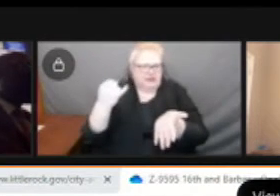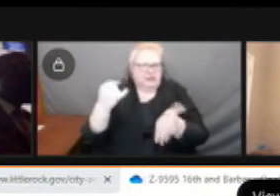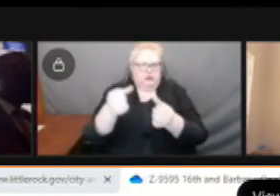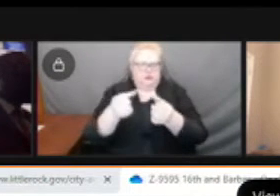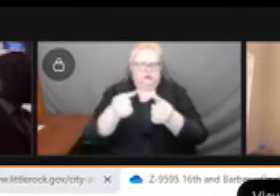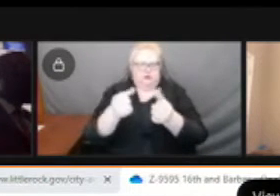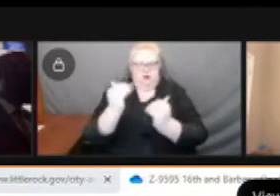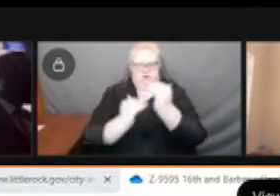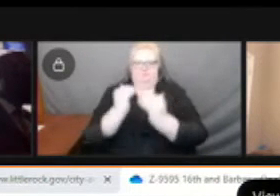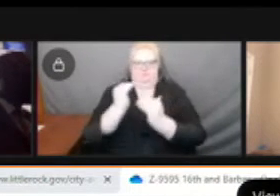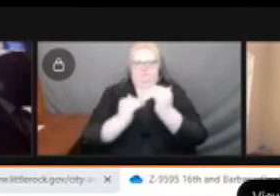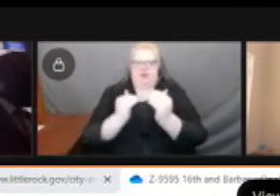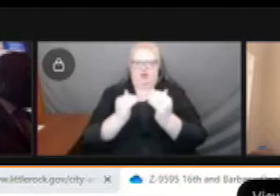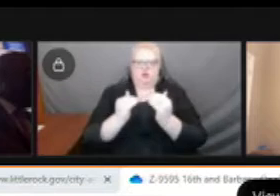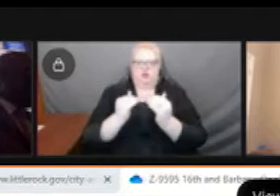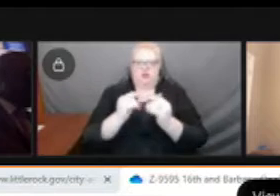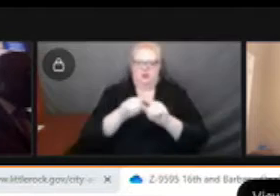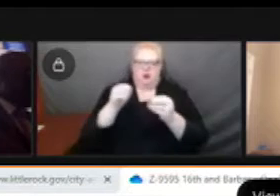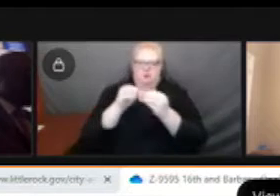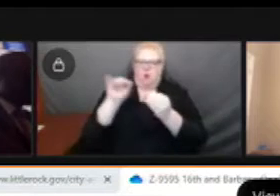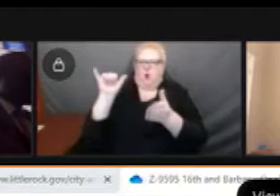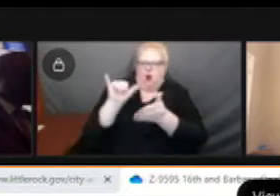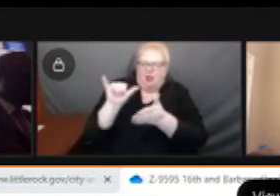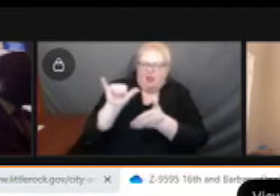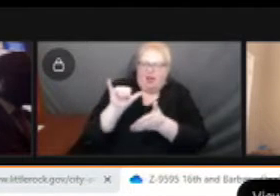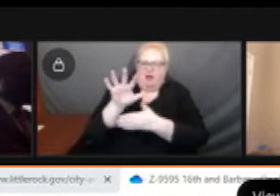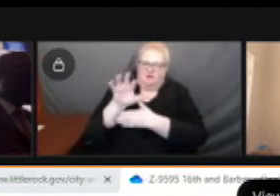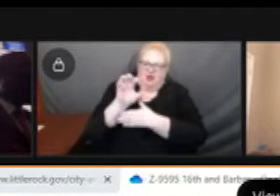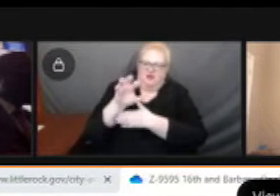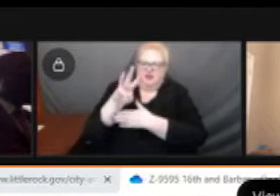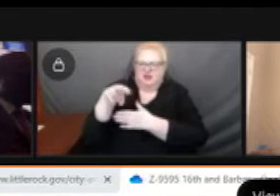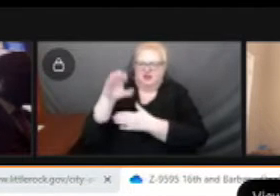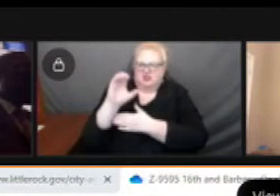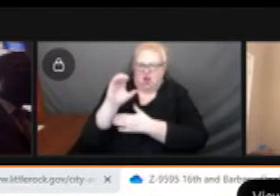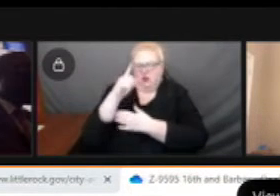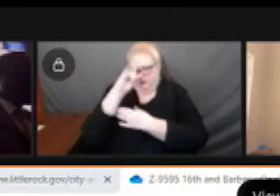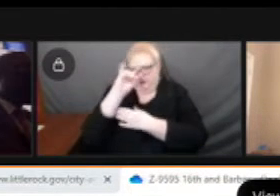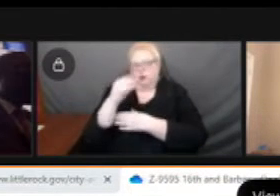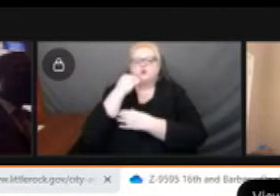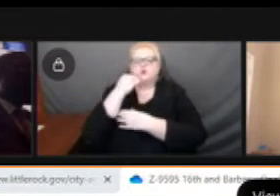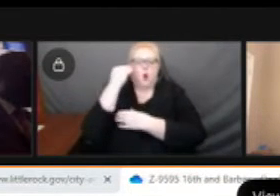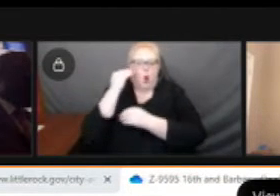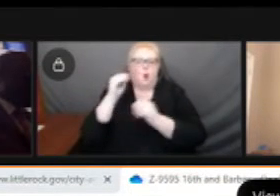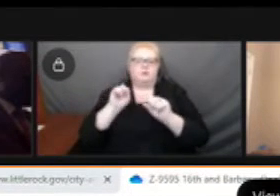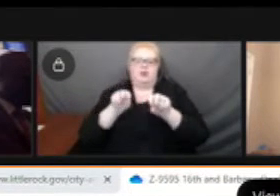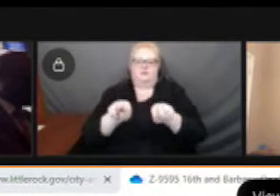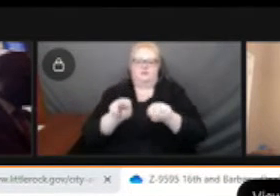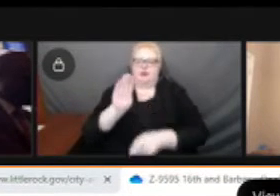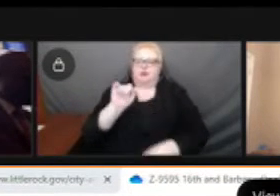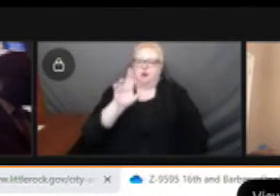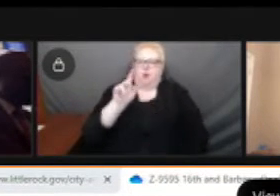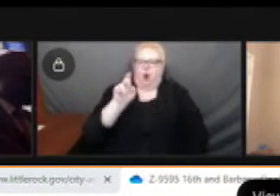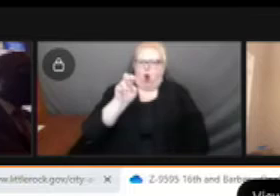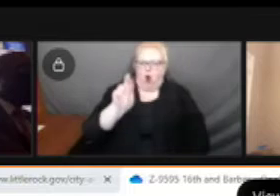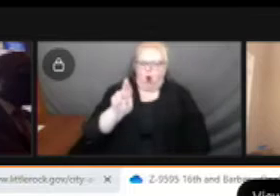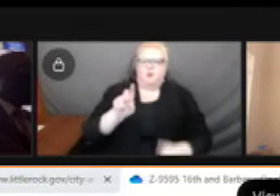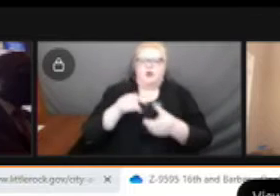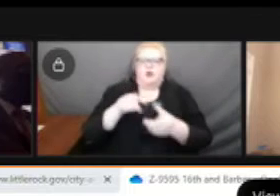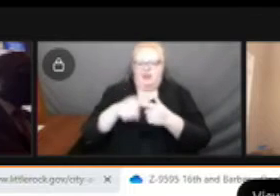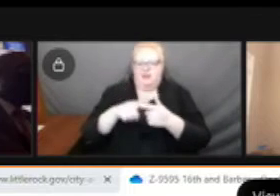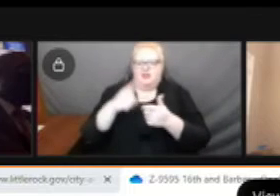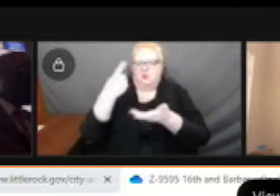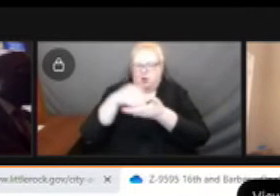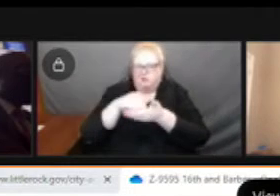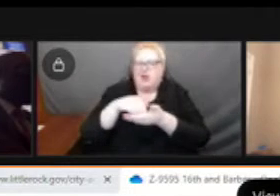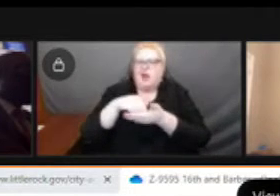it would be something closer to 500, 600 square foot for the two facing barber, and then maybe 1,000, 1,200 square feet for the six